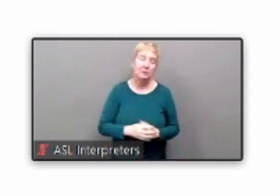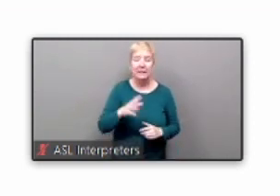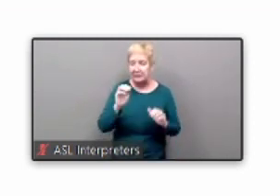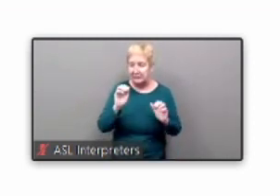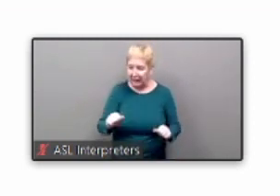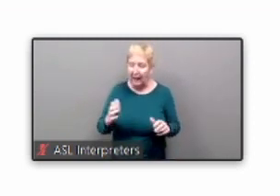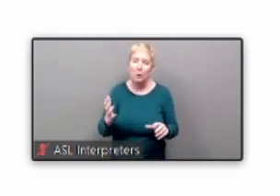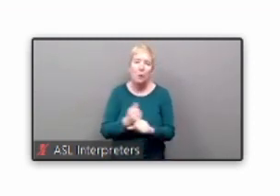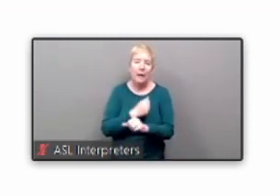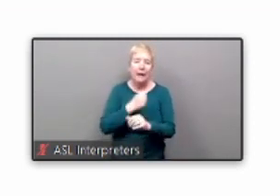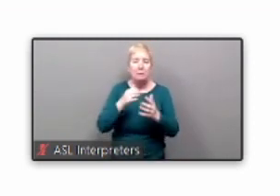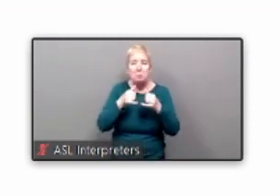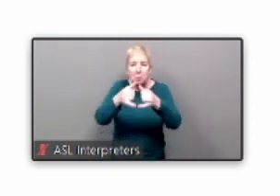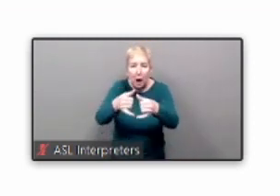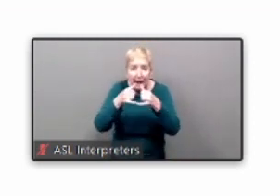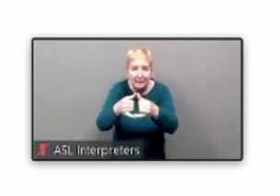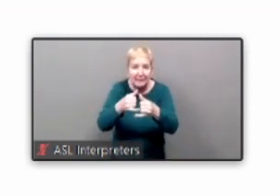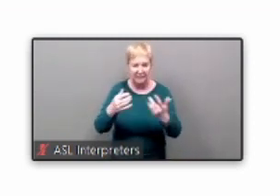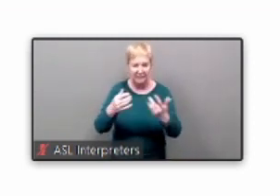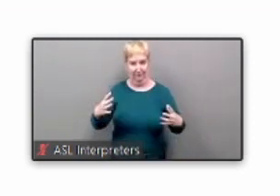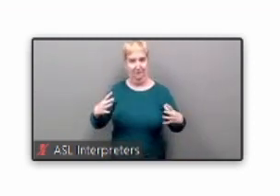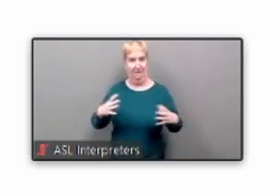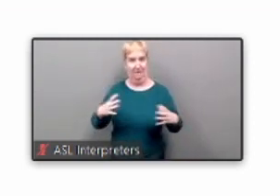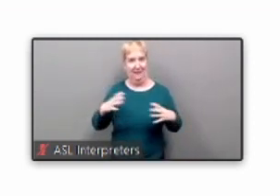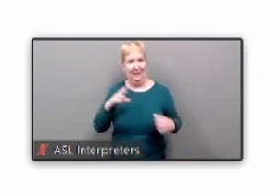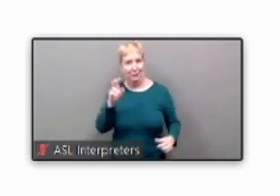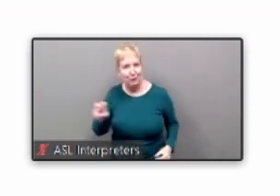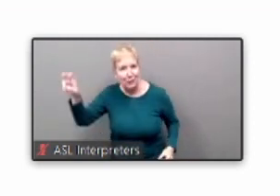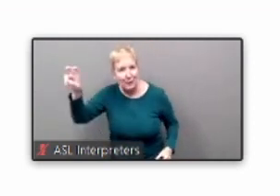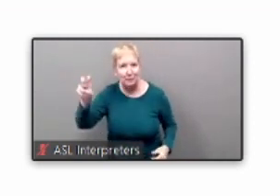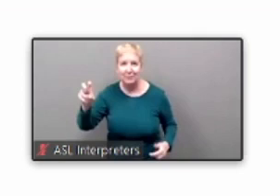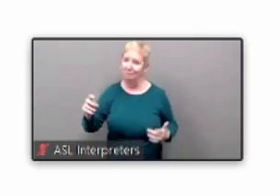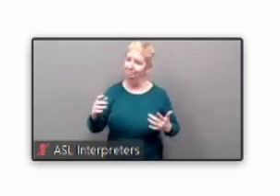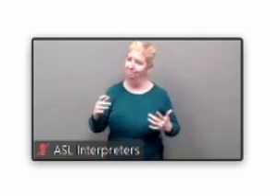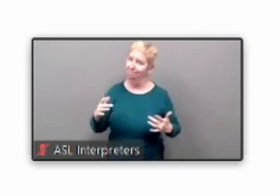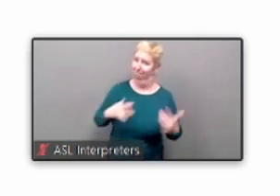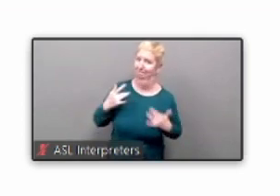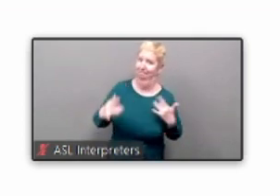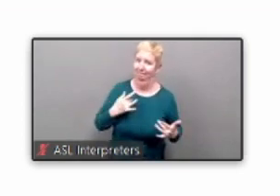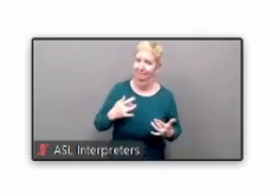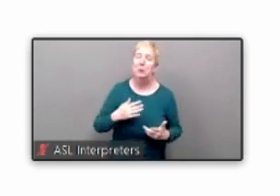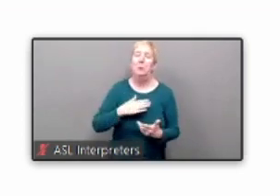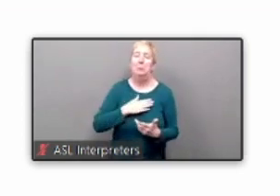prizes, staycations. It's really exciting. So please register at